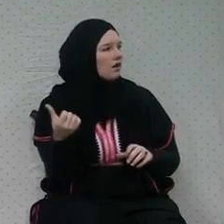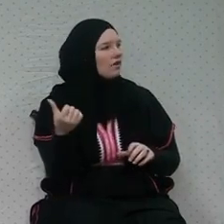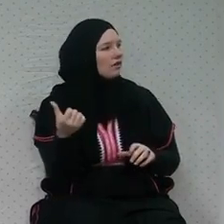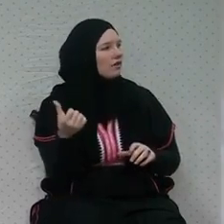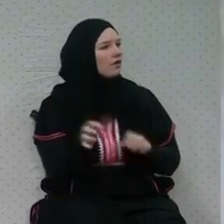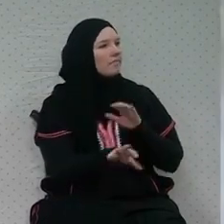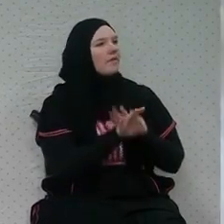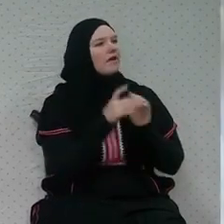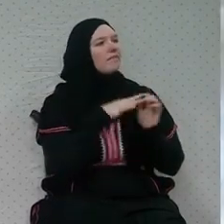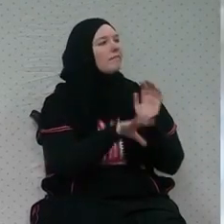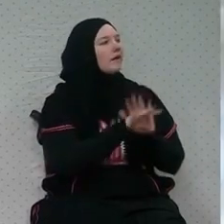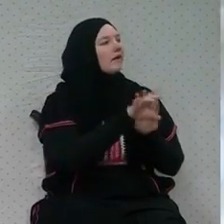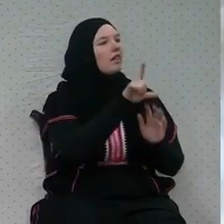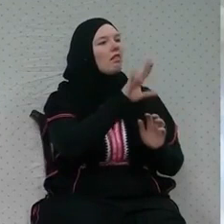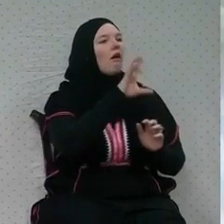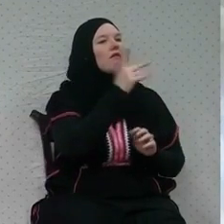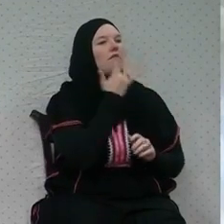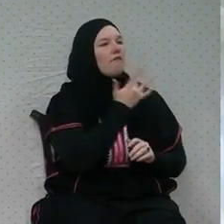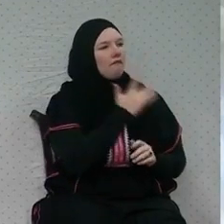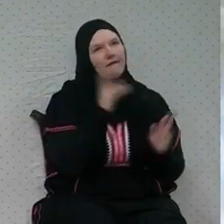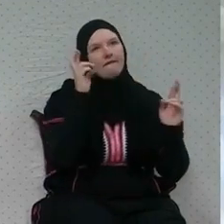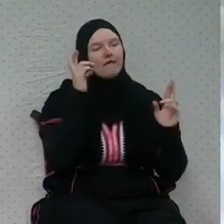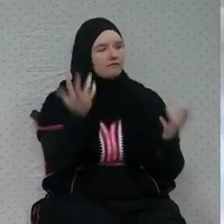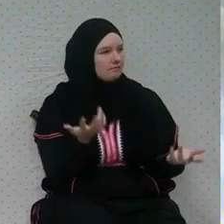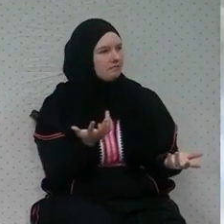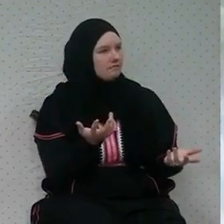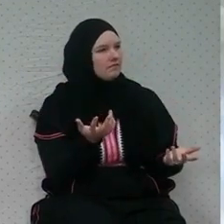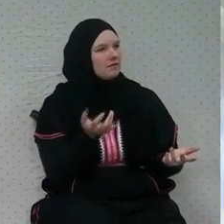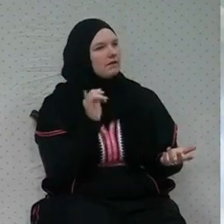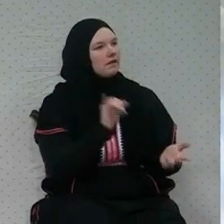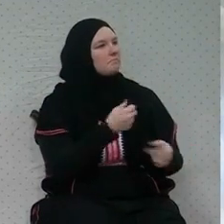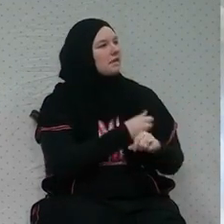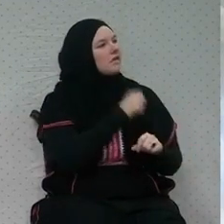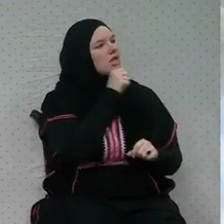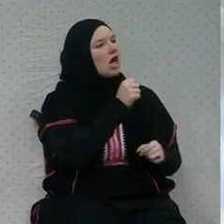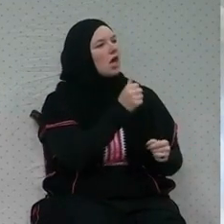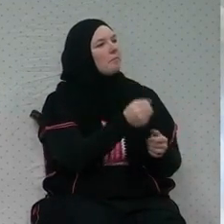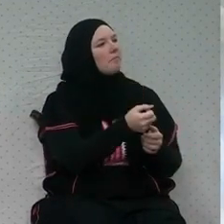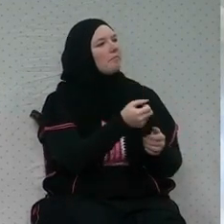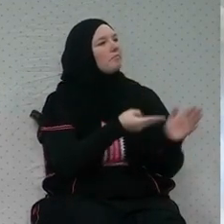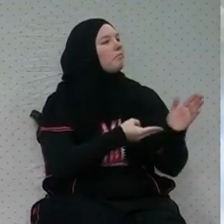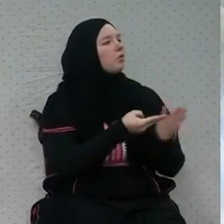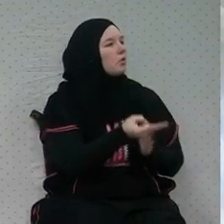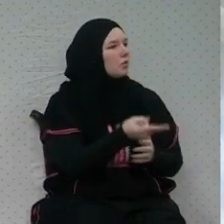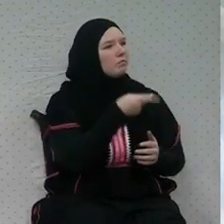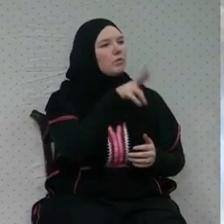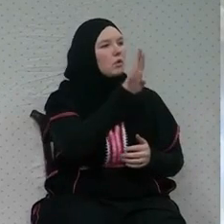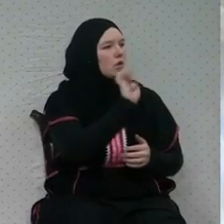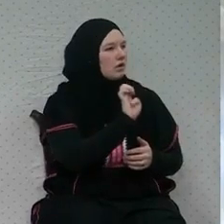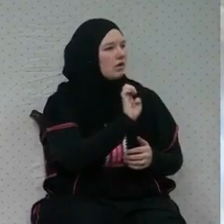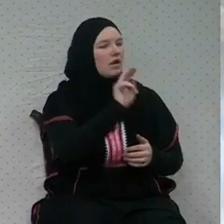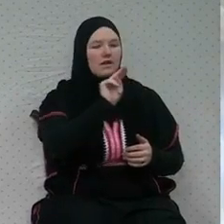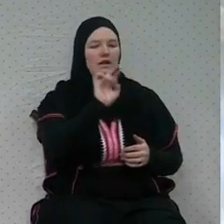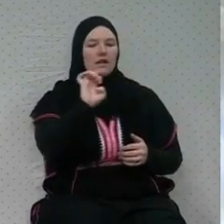luck are rijs, which means they are impure, they are najas. Rijsun min